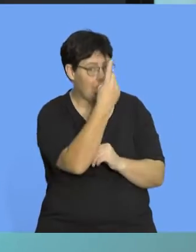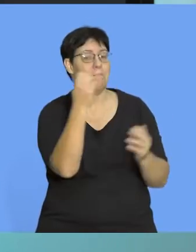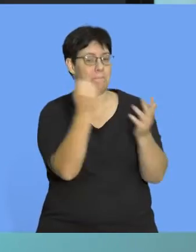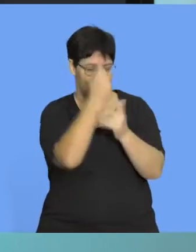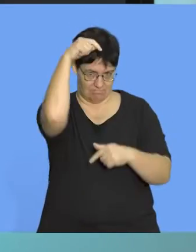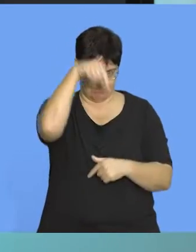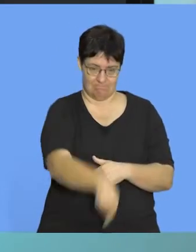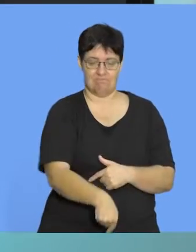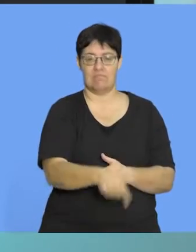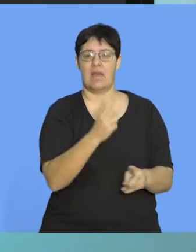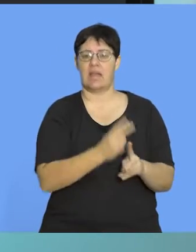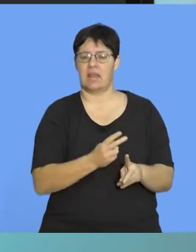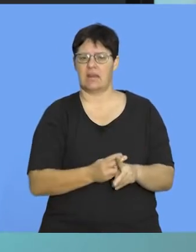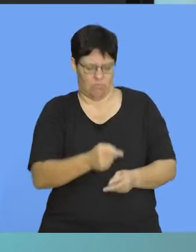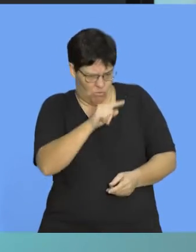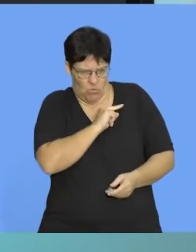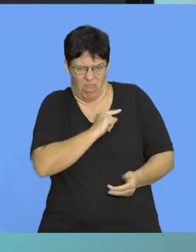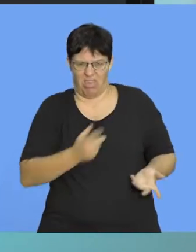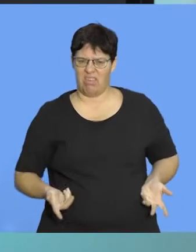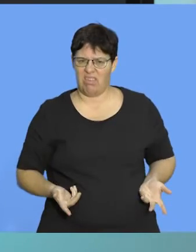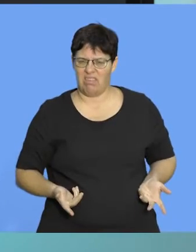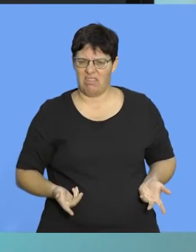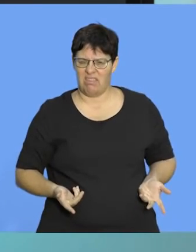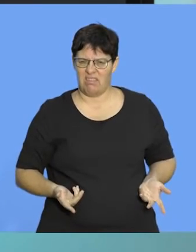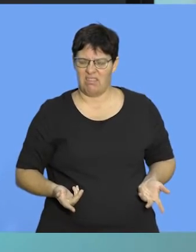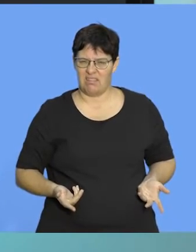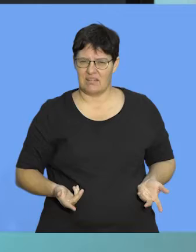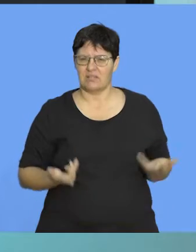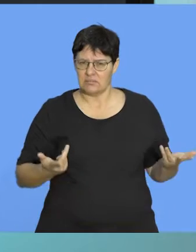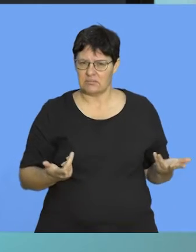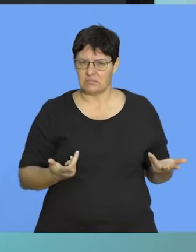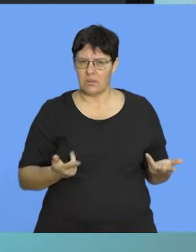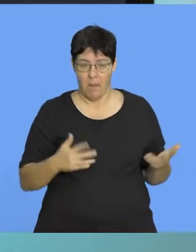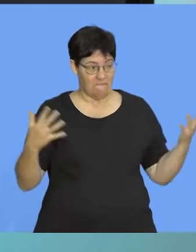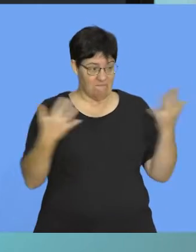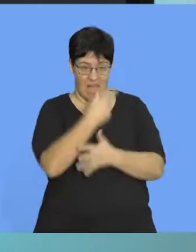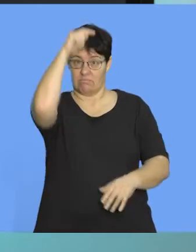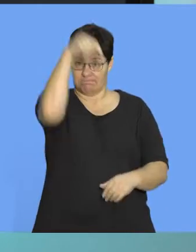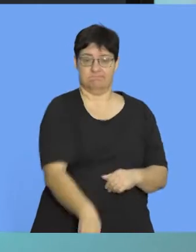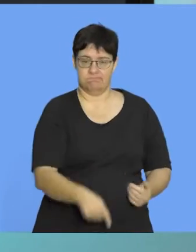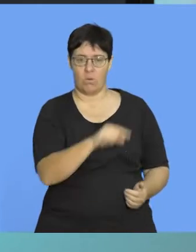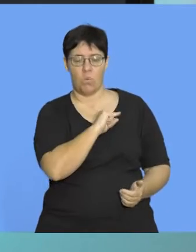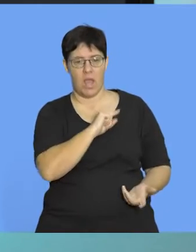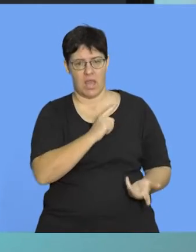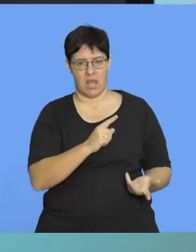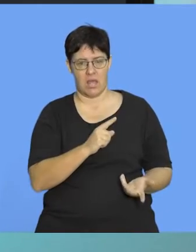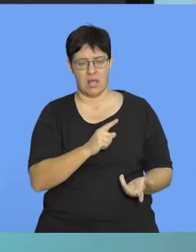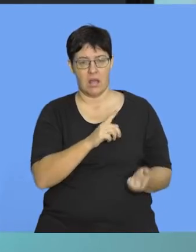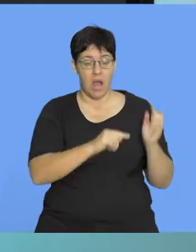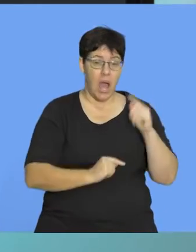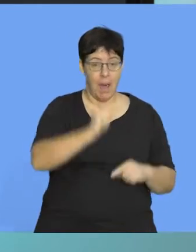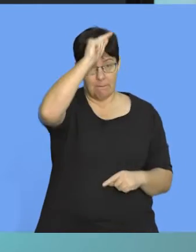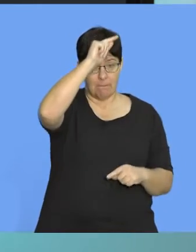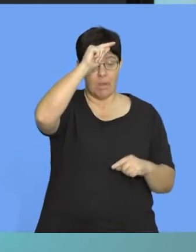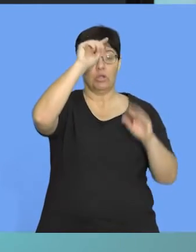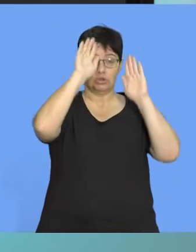come down. But why? Why does it come down as fast as it does? Why does it stop when it gets to